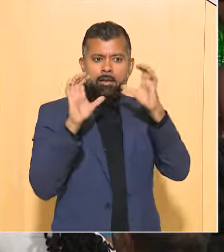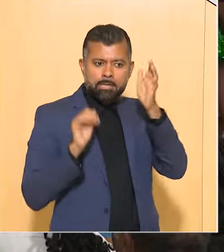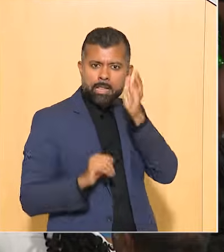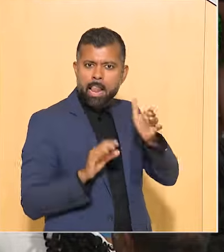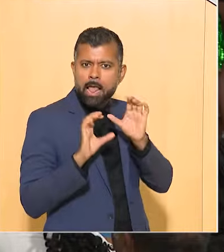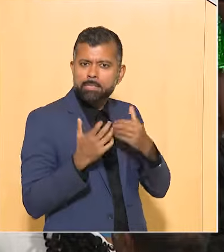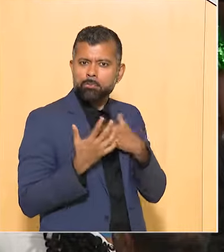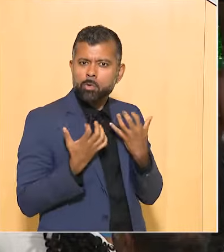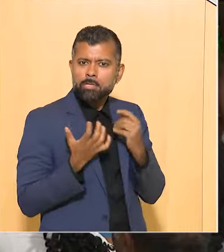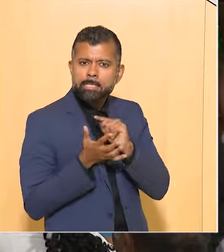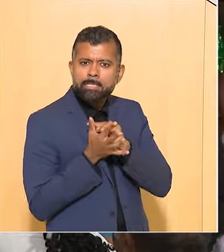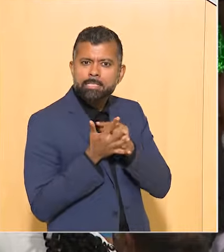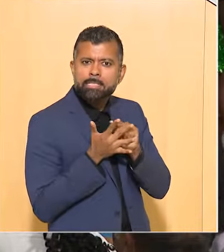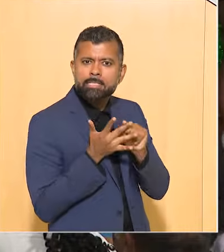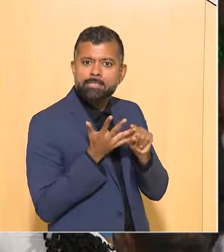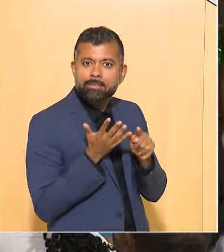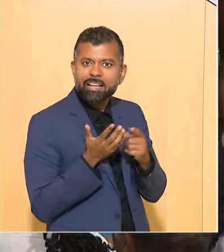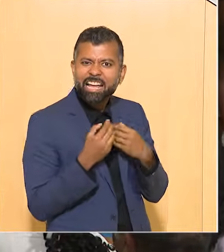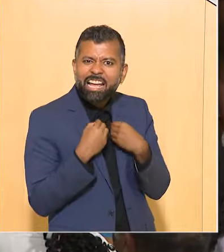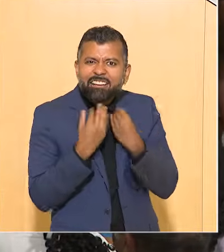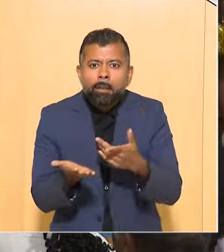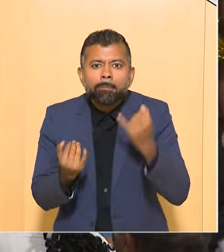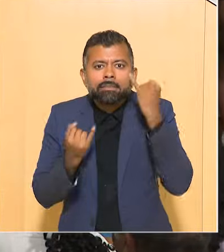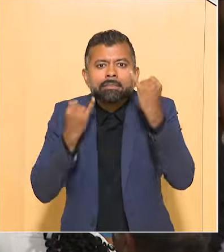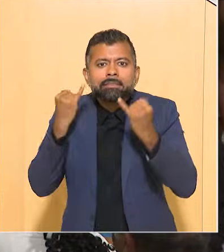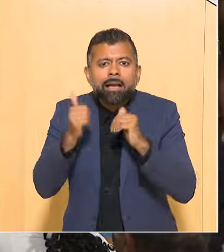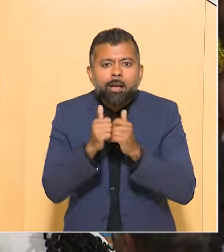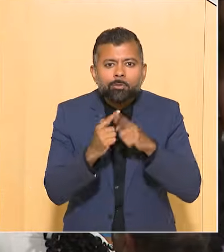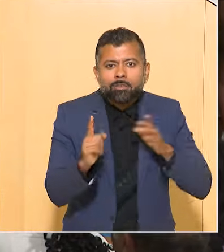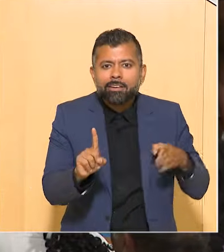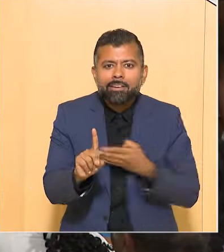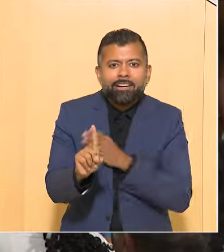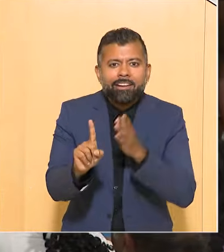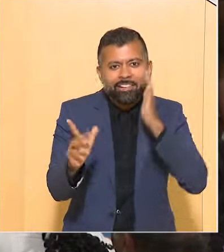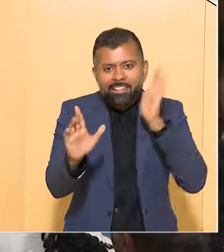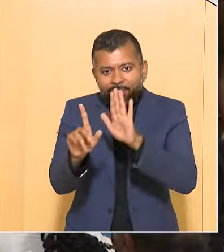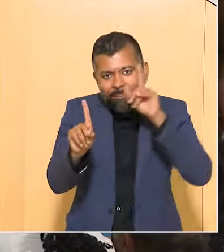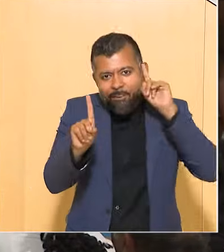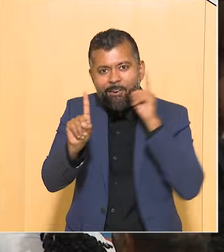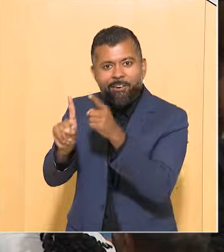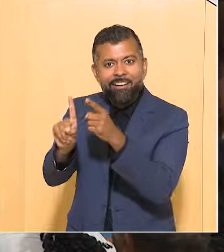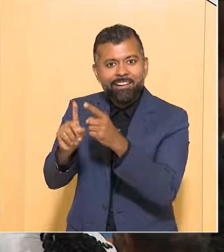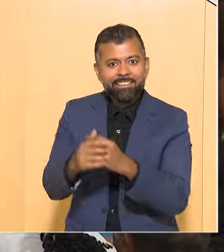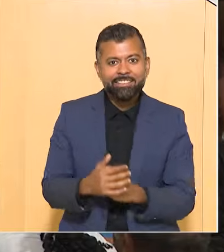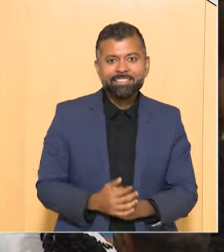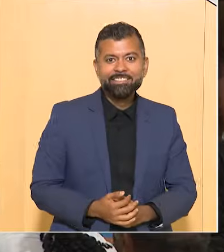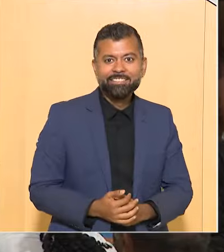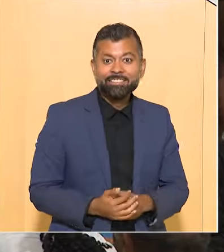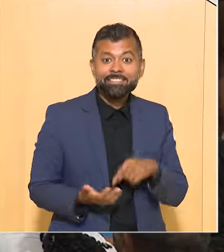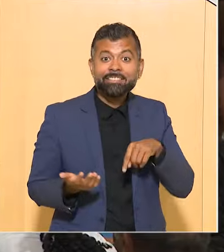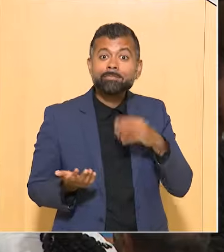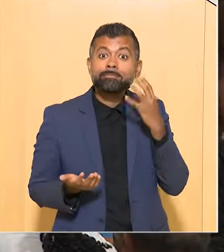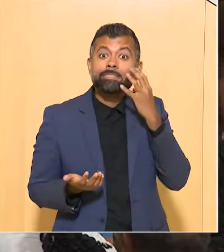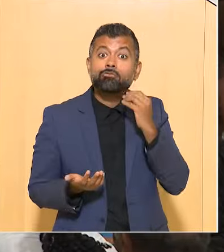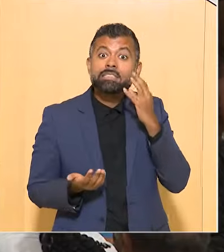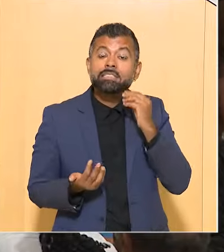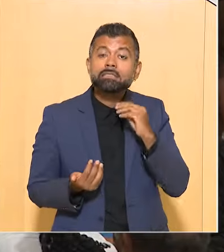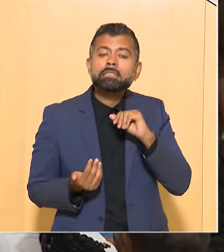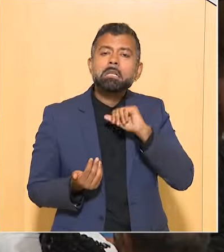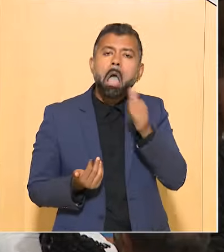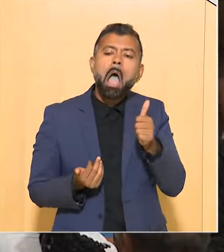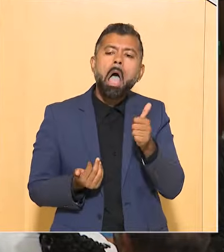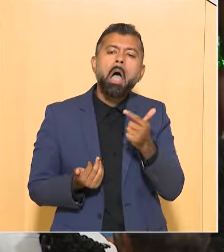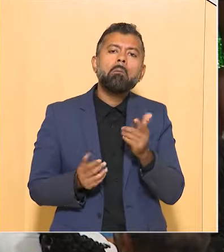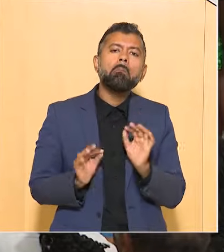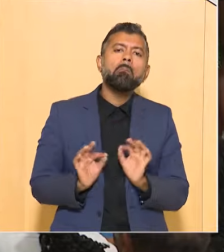get there. So these experiences is no small feat. We've been doing it for over 40 years in Washington,